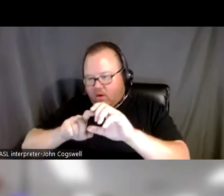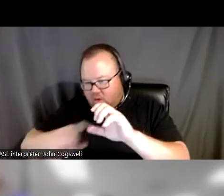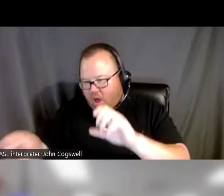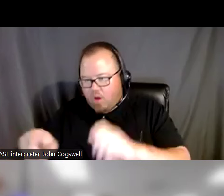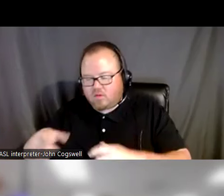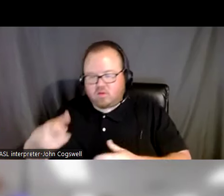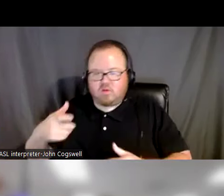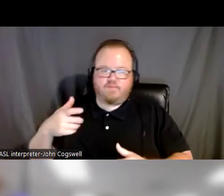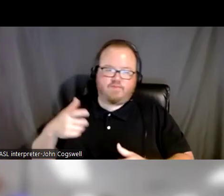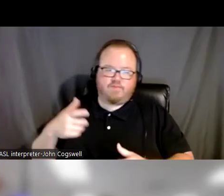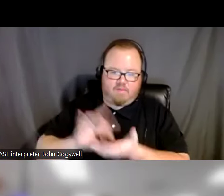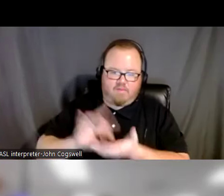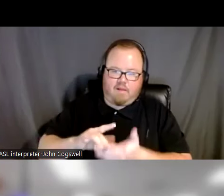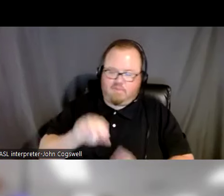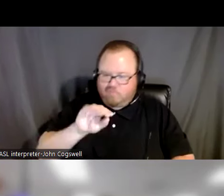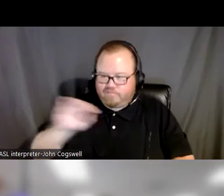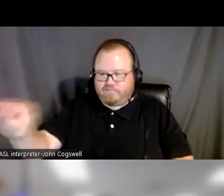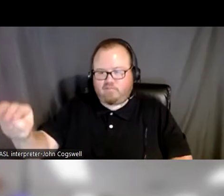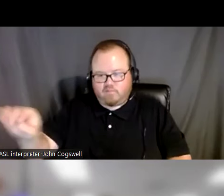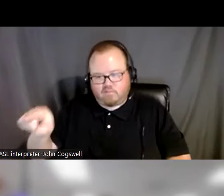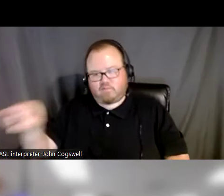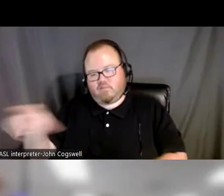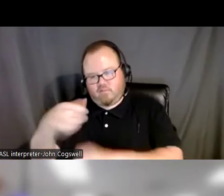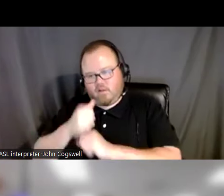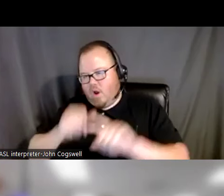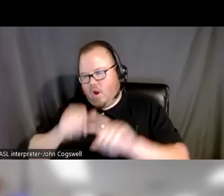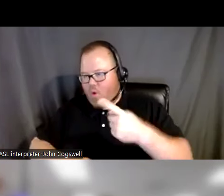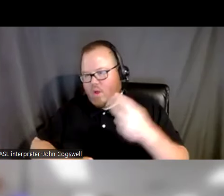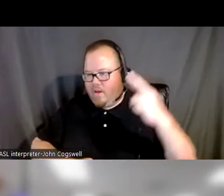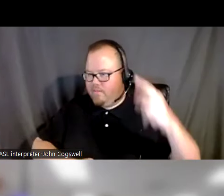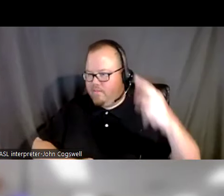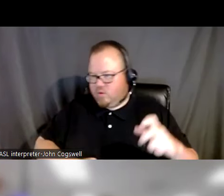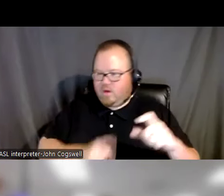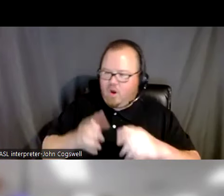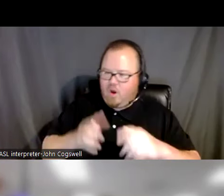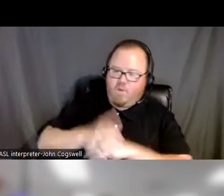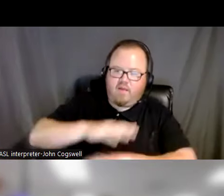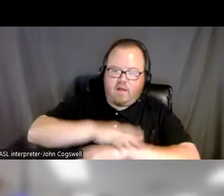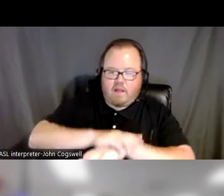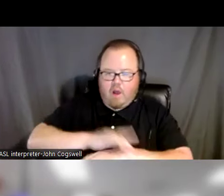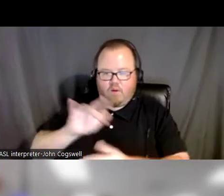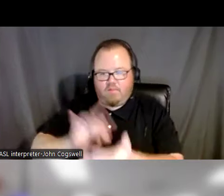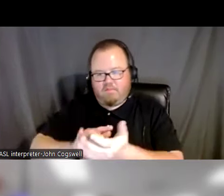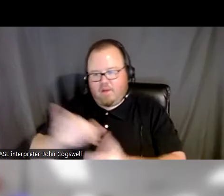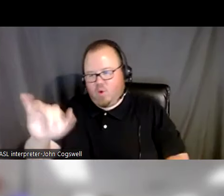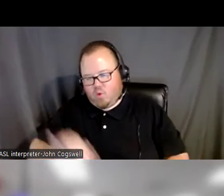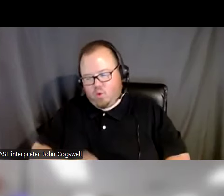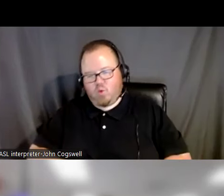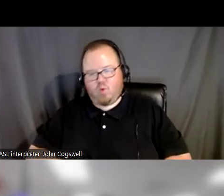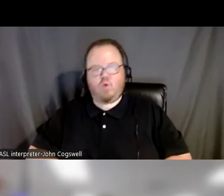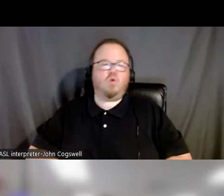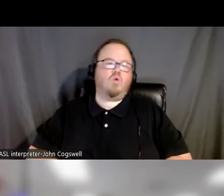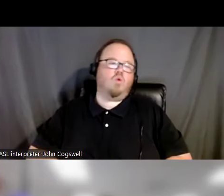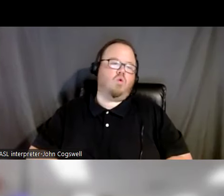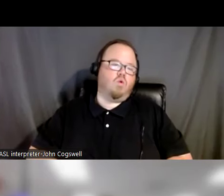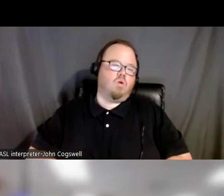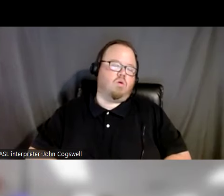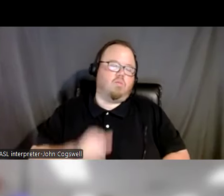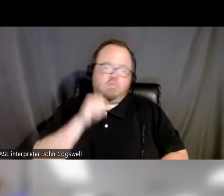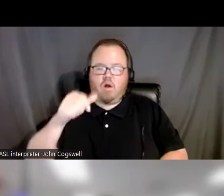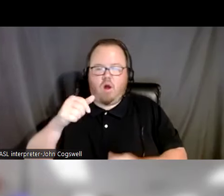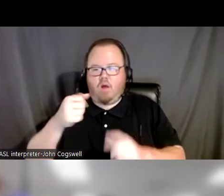there. Again, not just the prescriptions, the over-the-counter ones as well. And also, not to go into details,